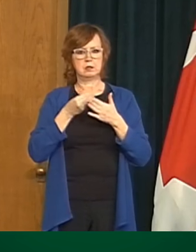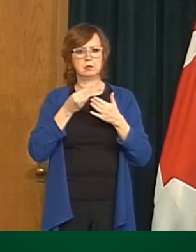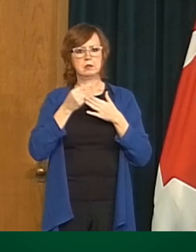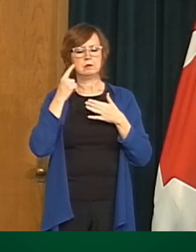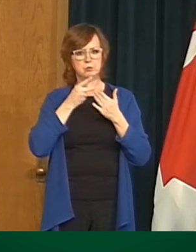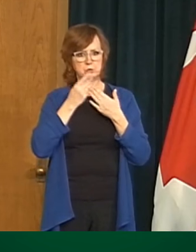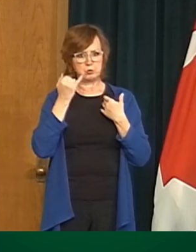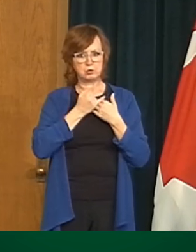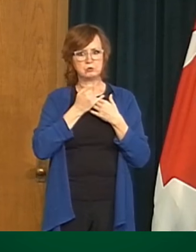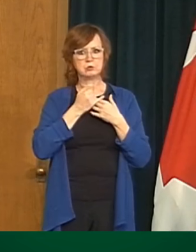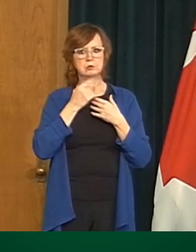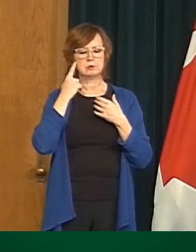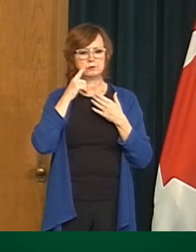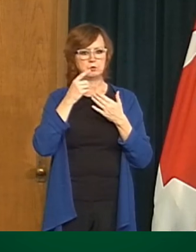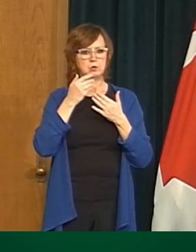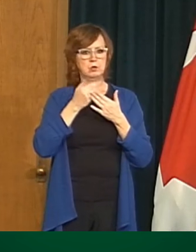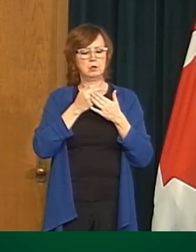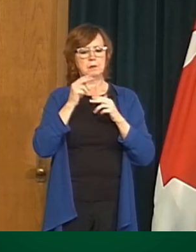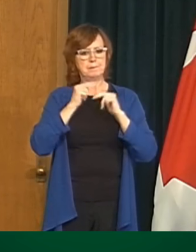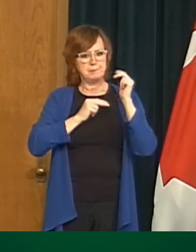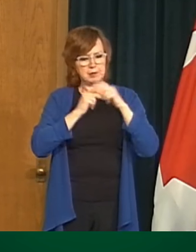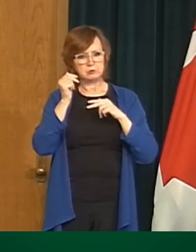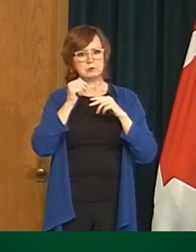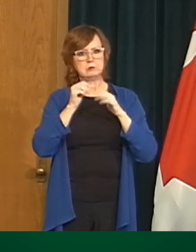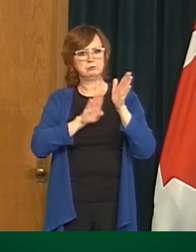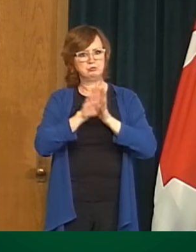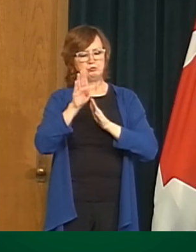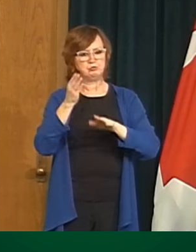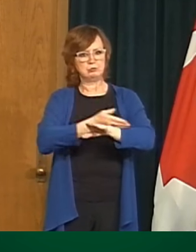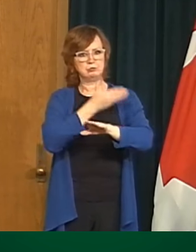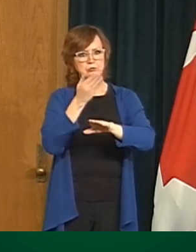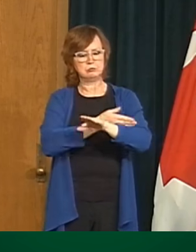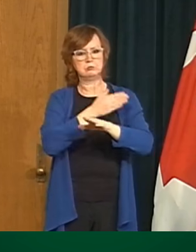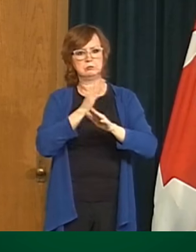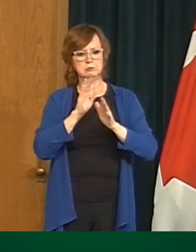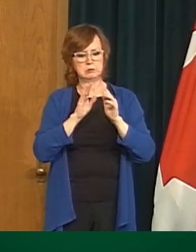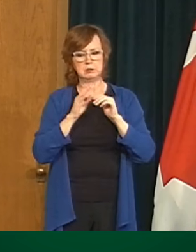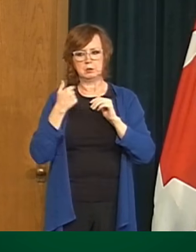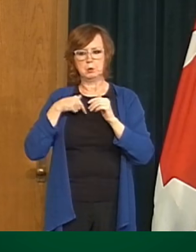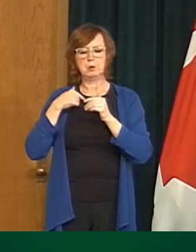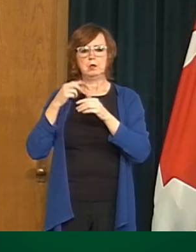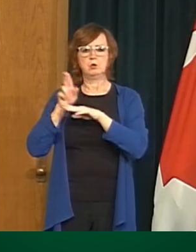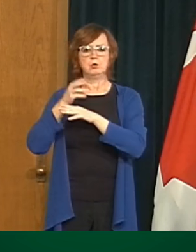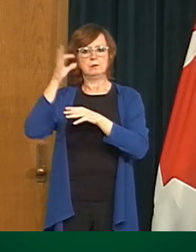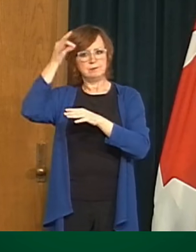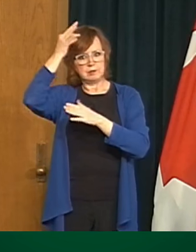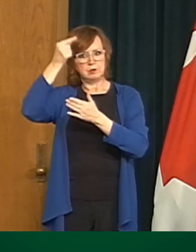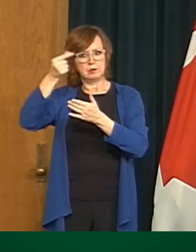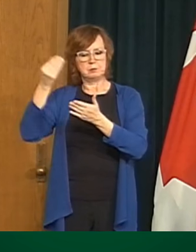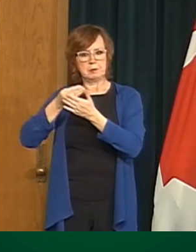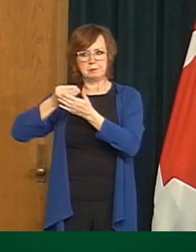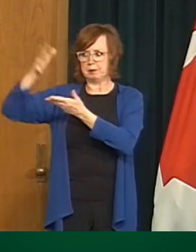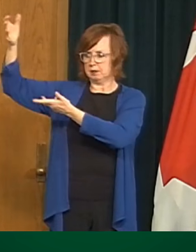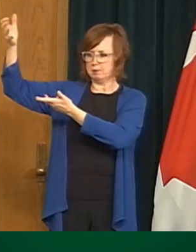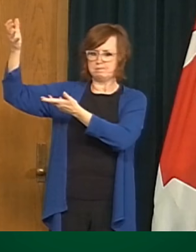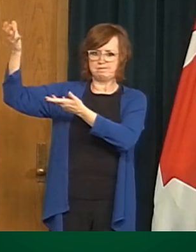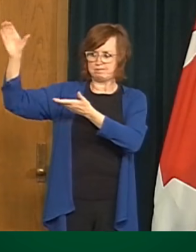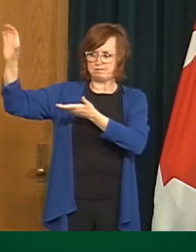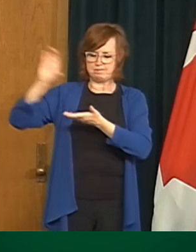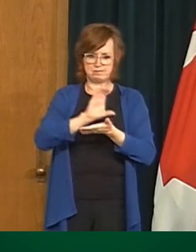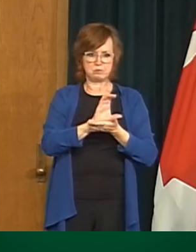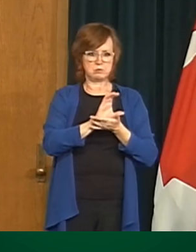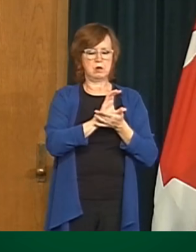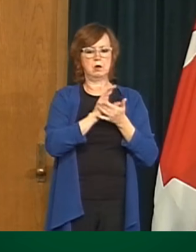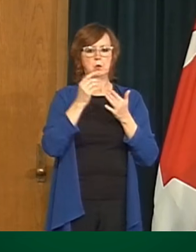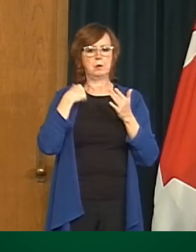under the infrastructure plan. So we'll be working to take advantage of as much federal funding as we can in terms of matching contributions for a